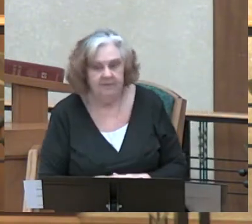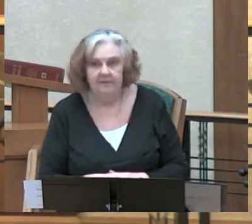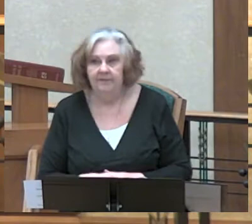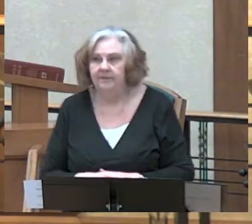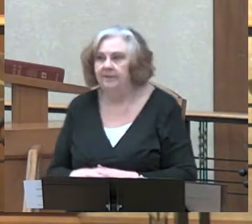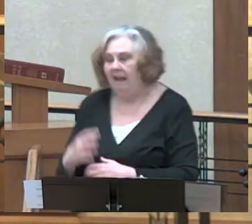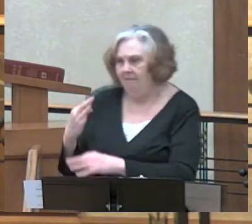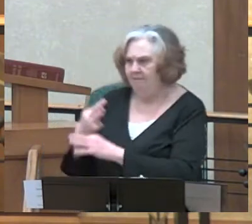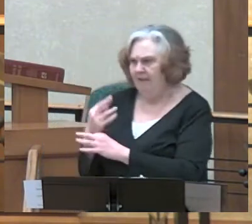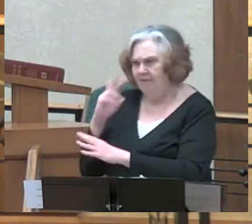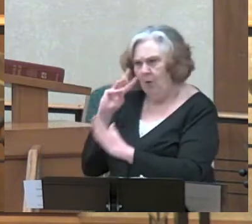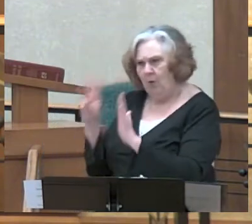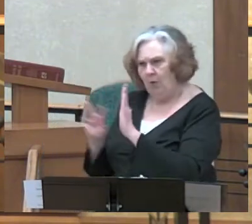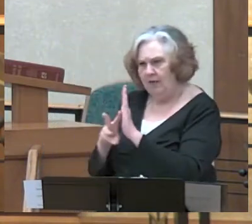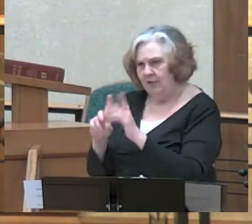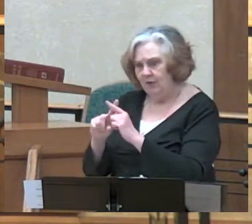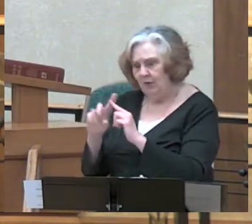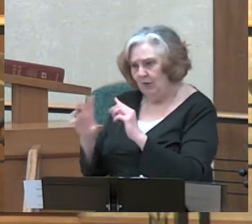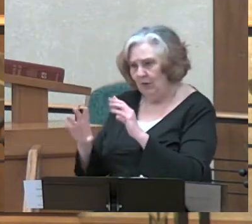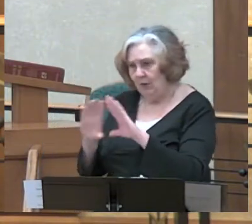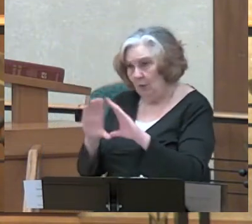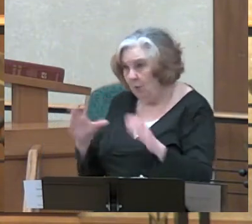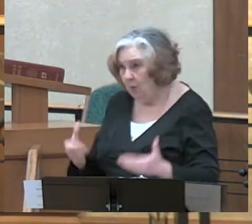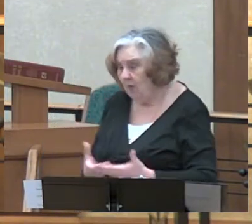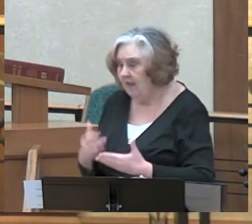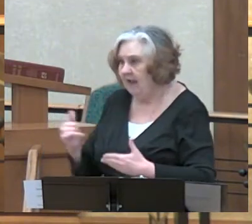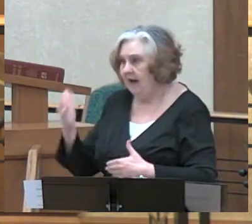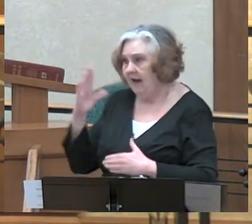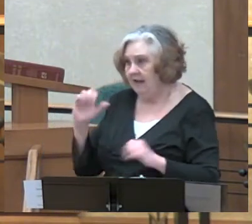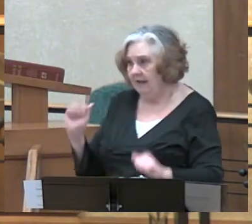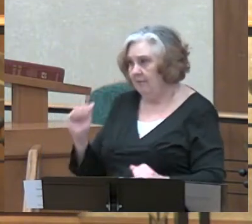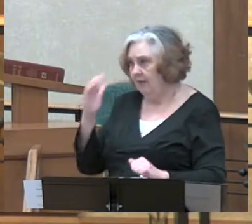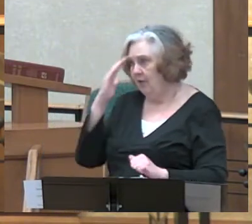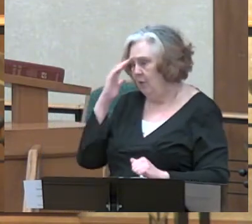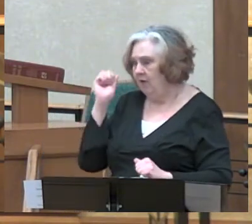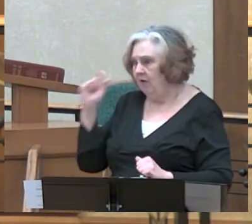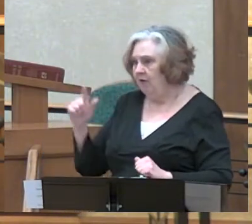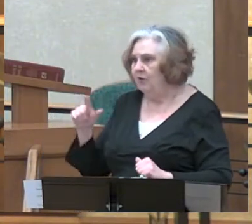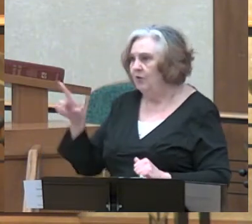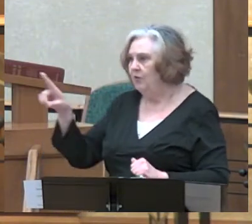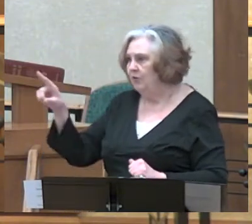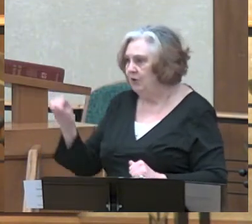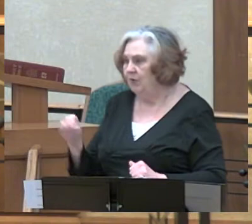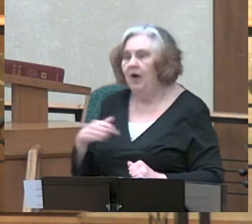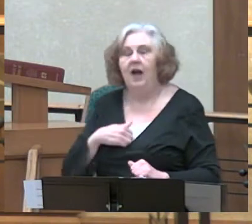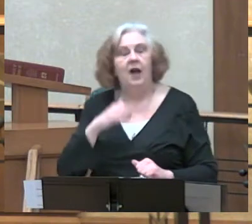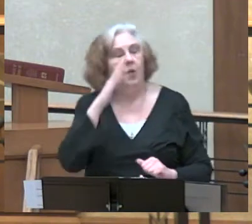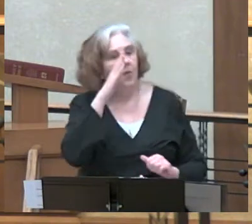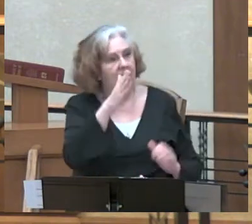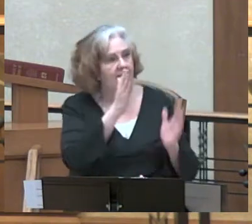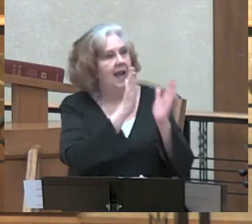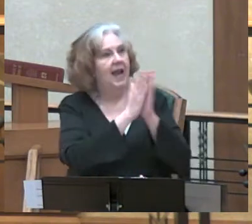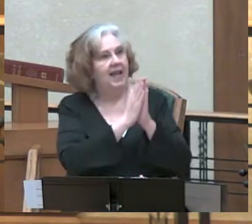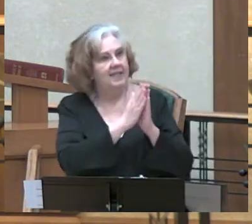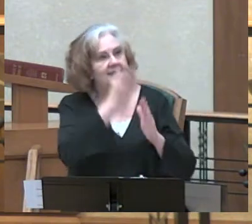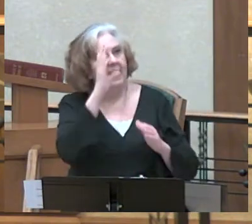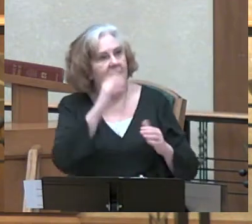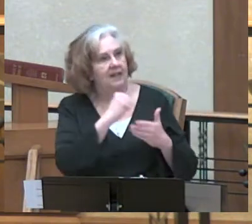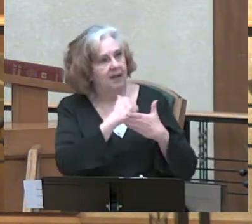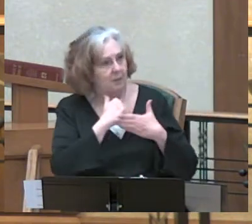faithful witness to the world that God's love may be known in all that you do? I will, and I ask God to help